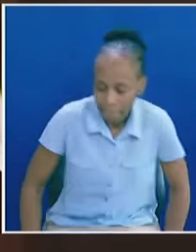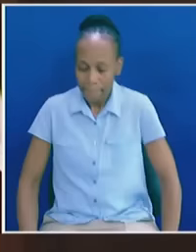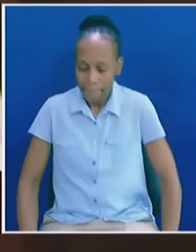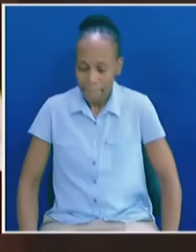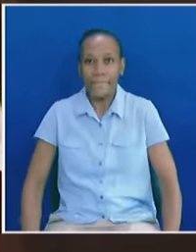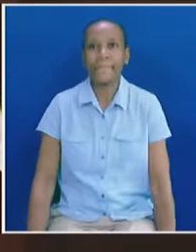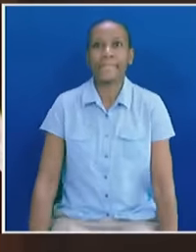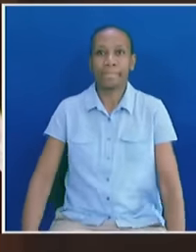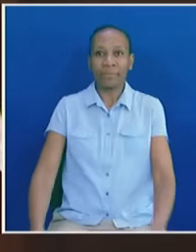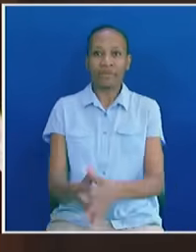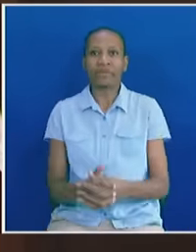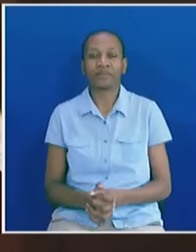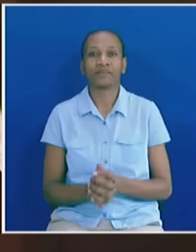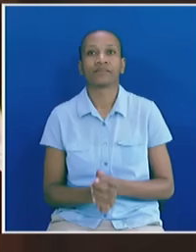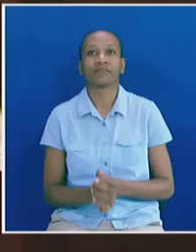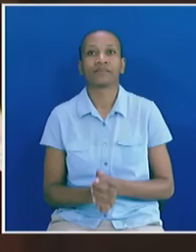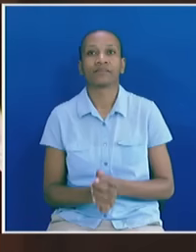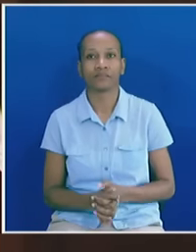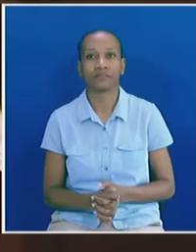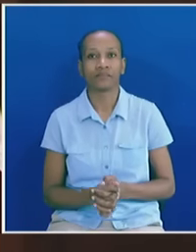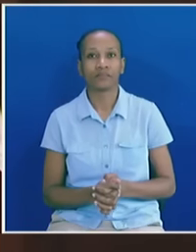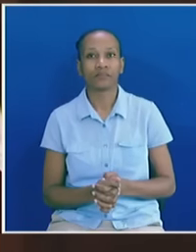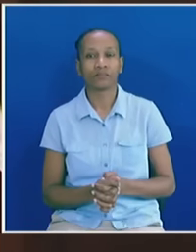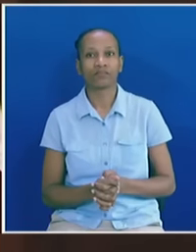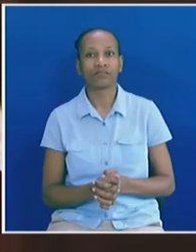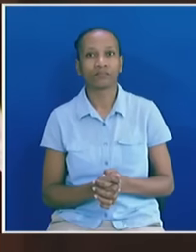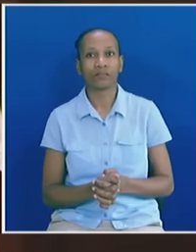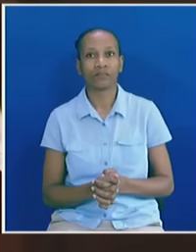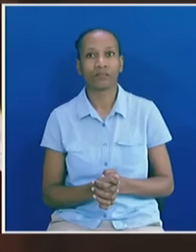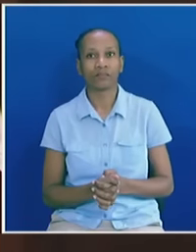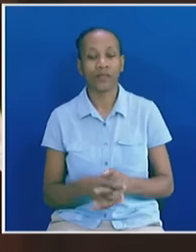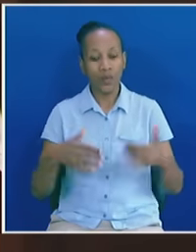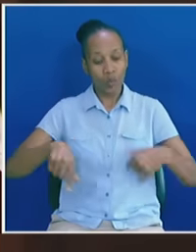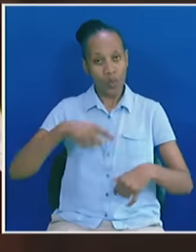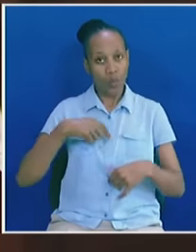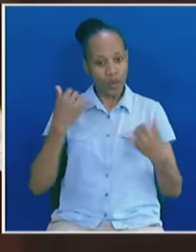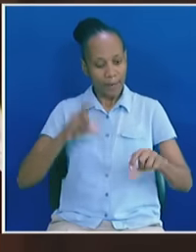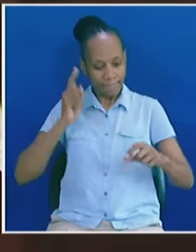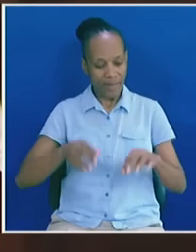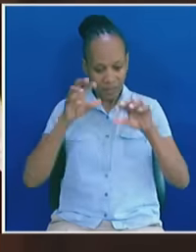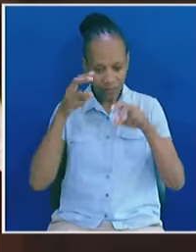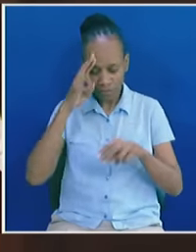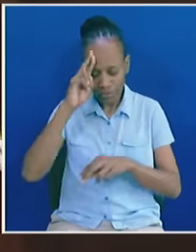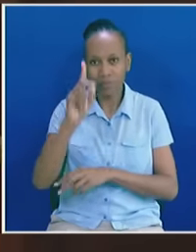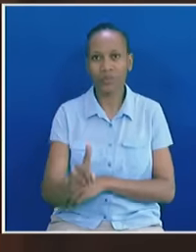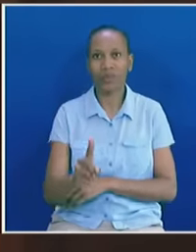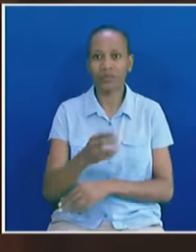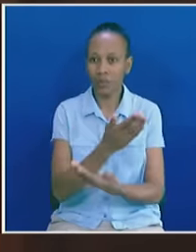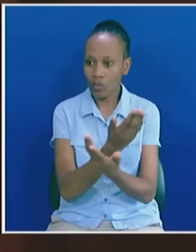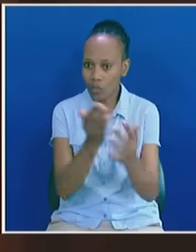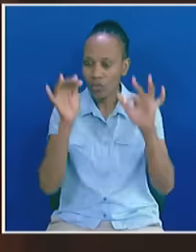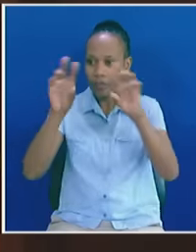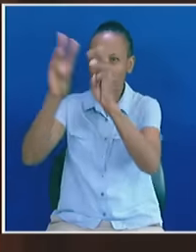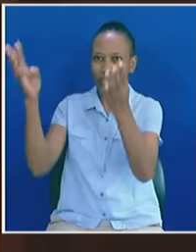territorial integrity is therefore utterly objectionable. It is against this backdrop that we should take note that not everyone in the